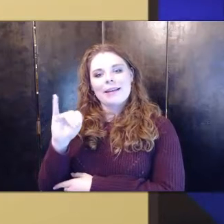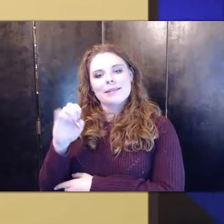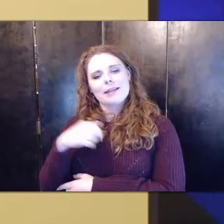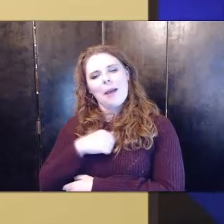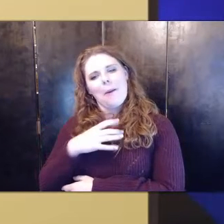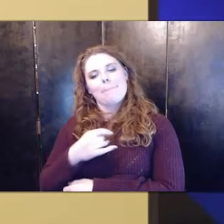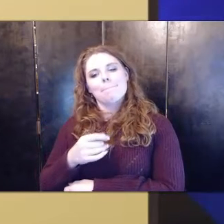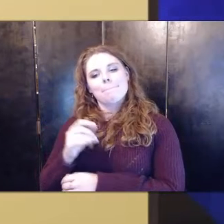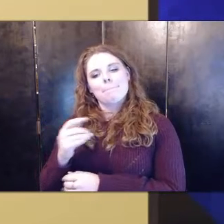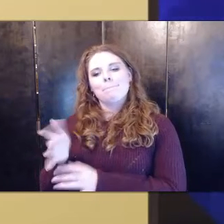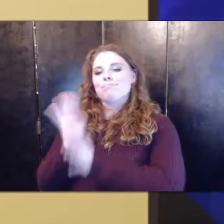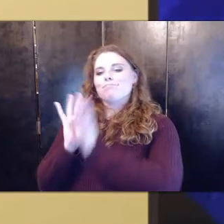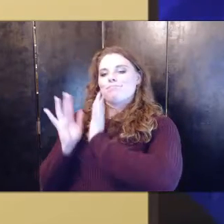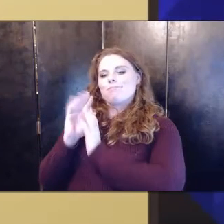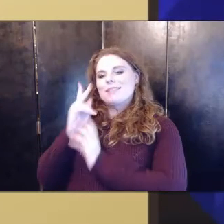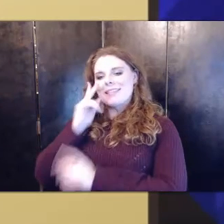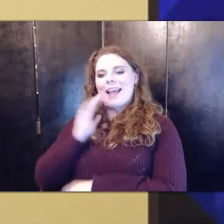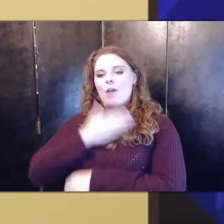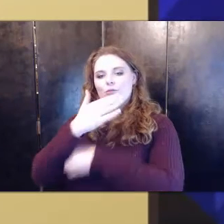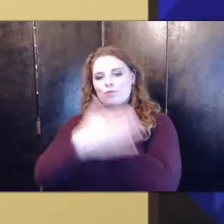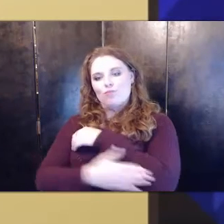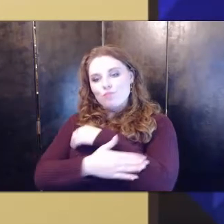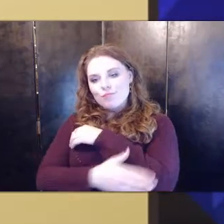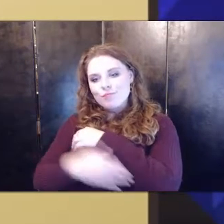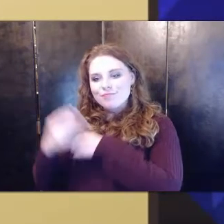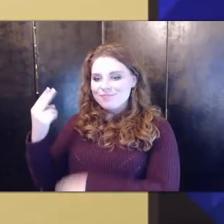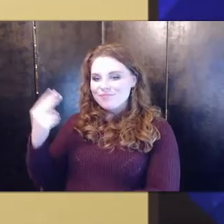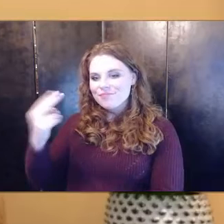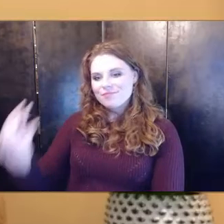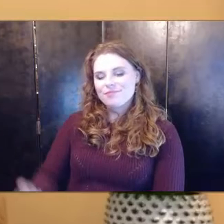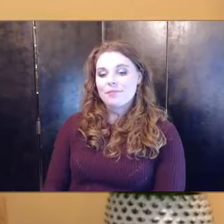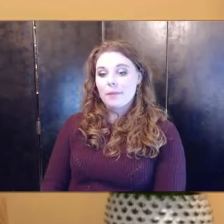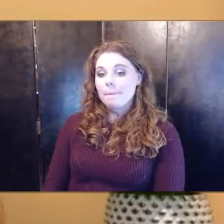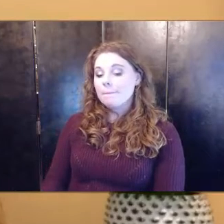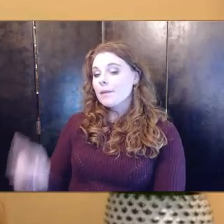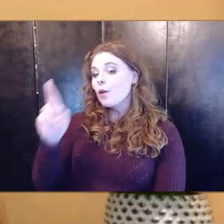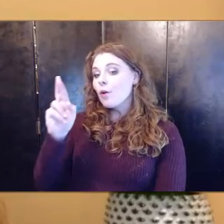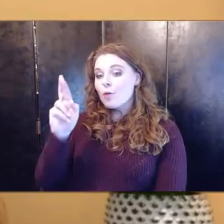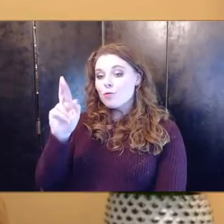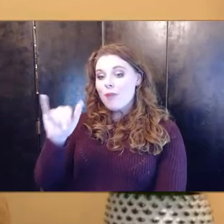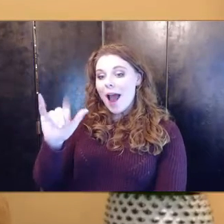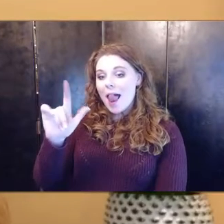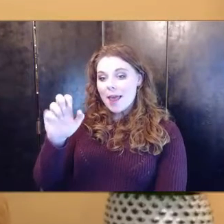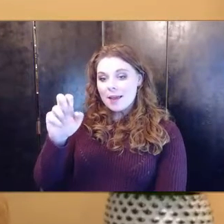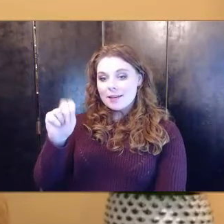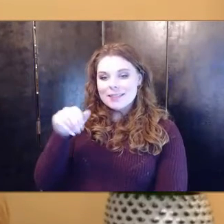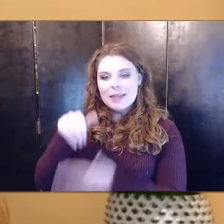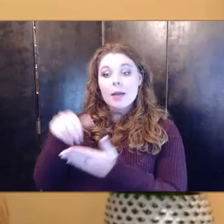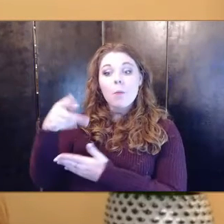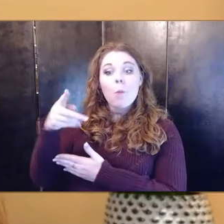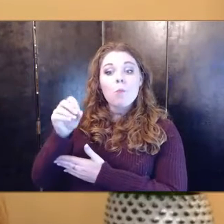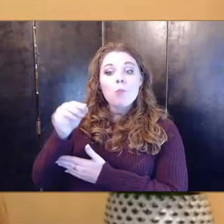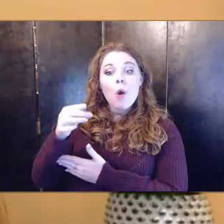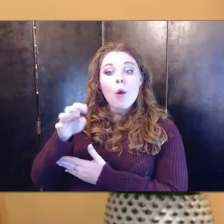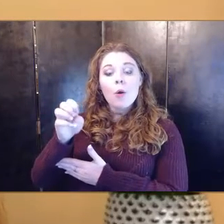like to go back in time to see our country's history. Very cool. Rylan is in the 4th grade at Pogue Elementary